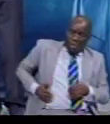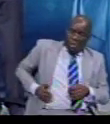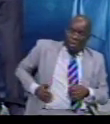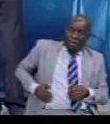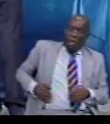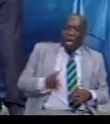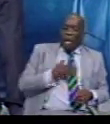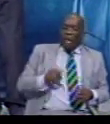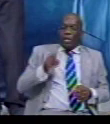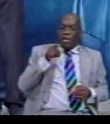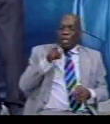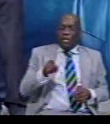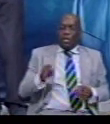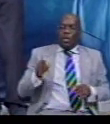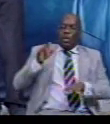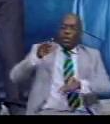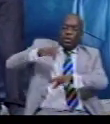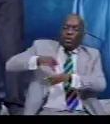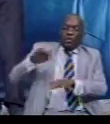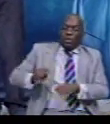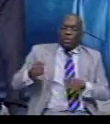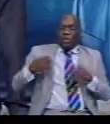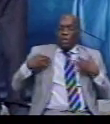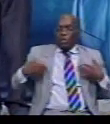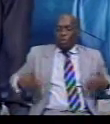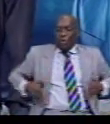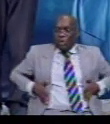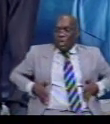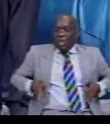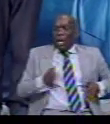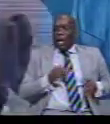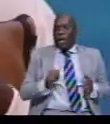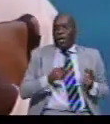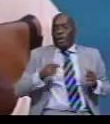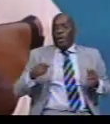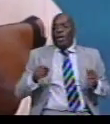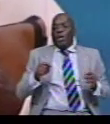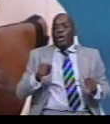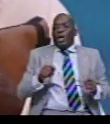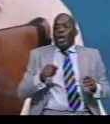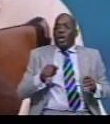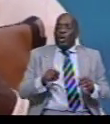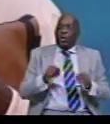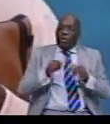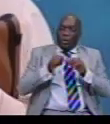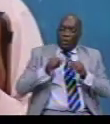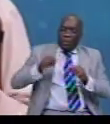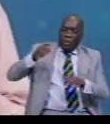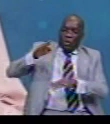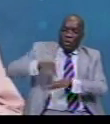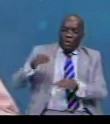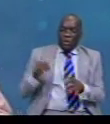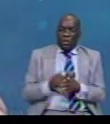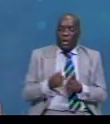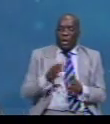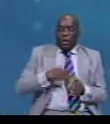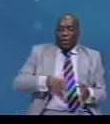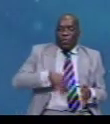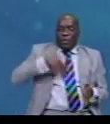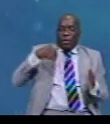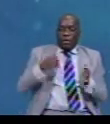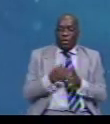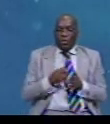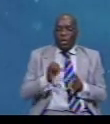parts within my heart, within my ribs, and pressed it hard. I was surprised at the end of the prayers. I felt a relief. I called my wife. I